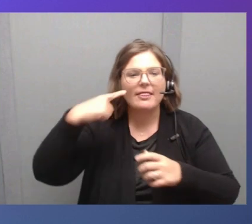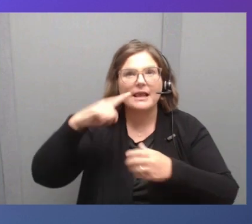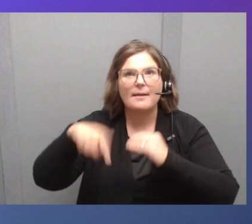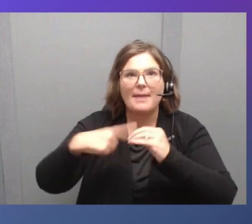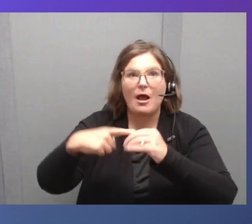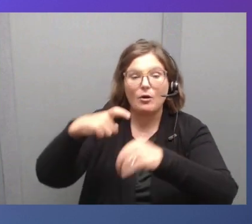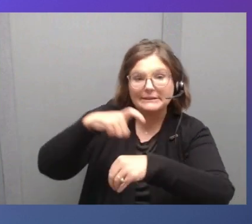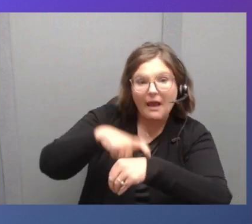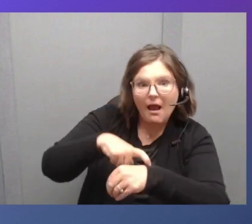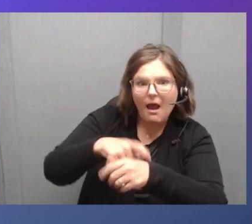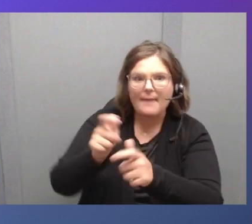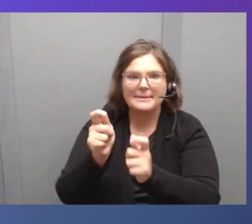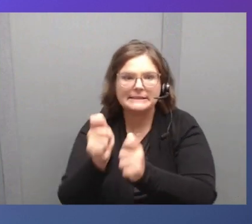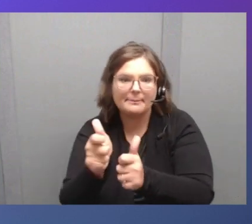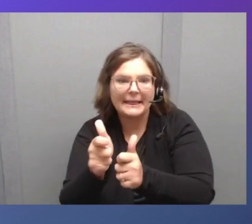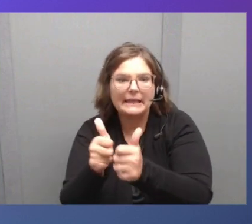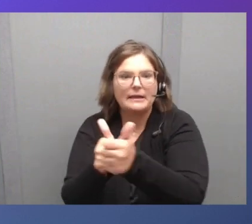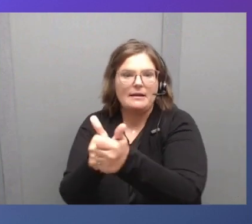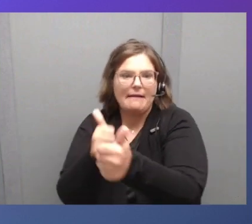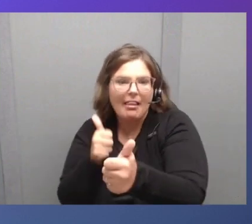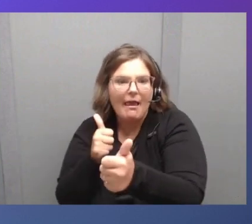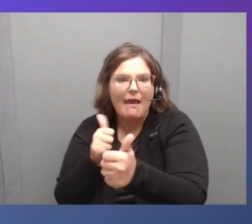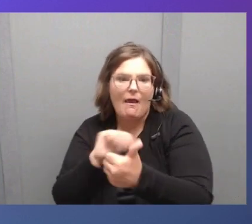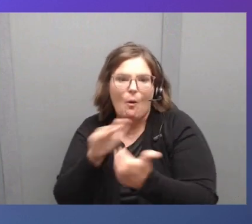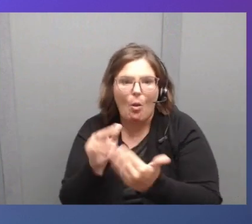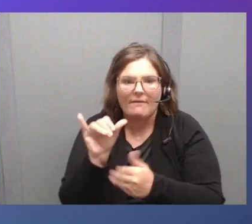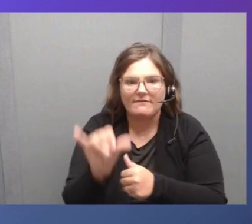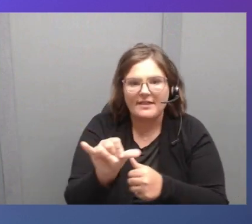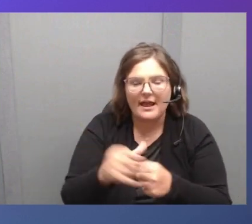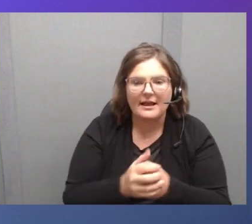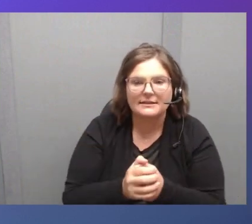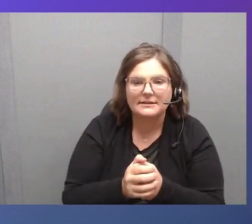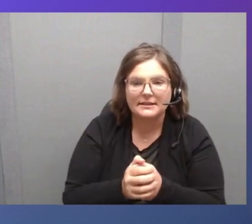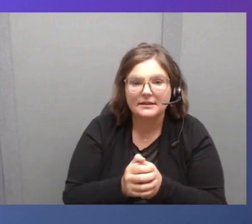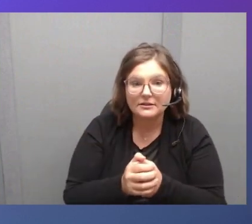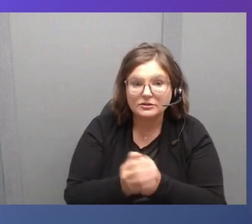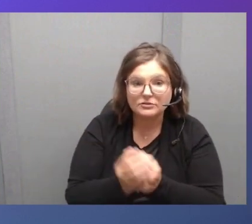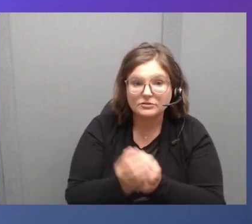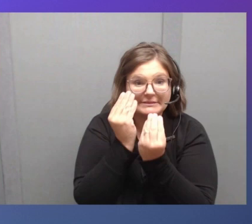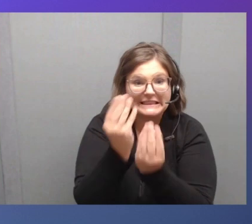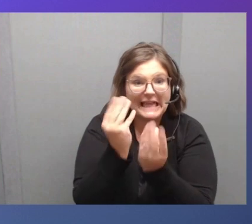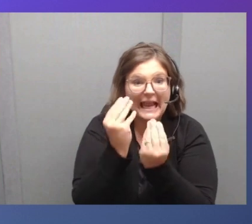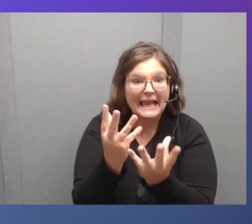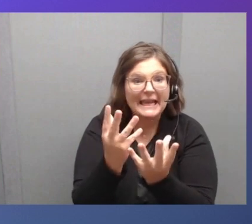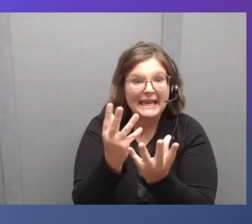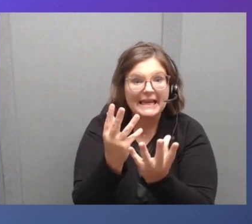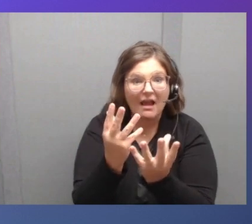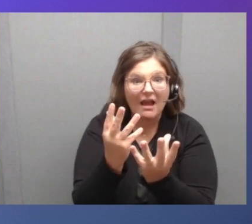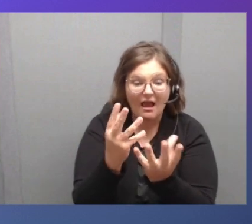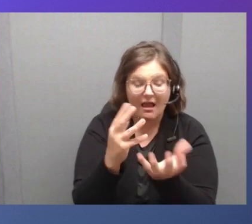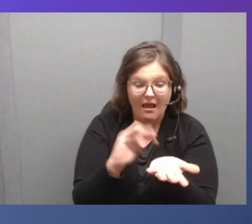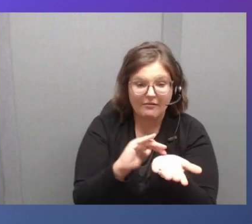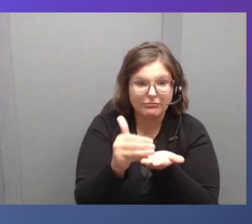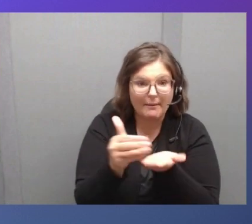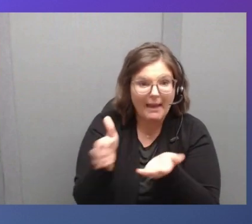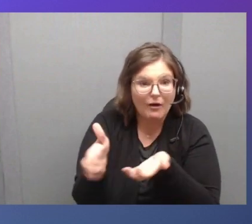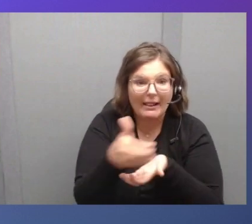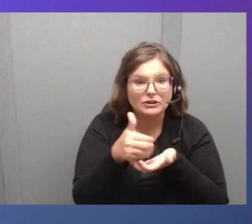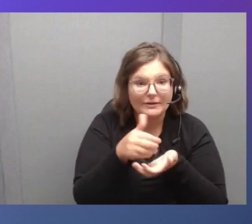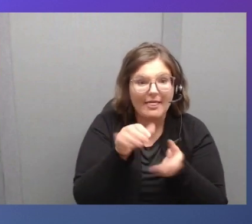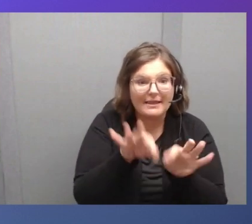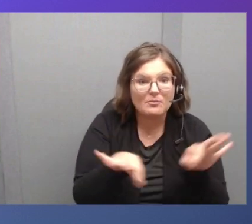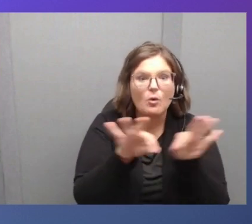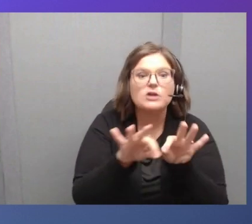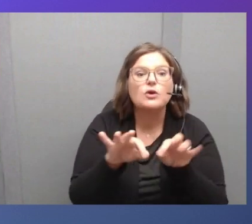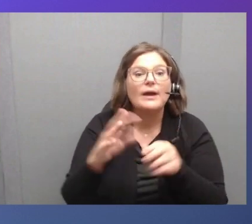there's so many other key currencies. We talked about data residency, that can be important. But I think reliability becomes increasingly important. We talked about a concert venue.